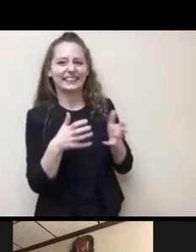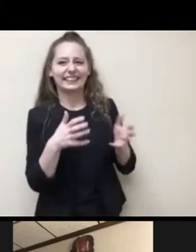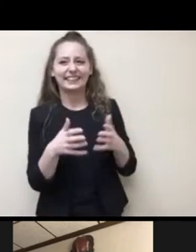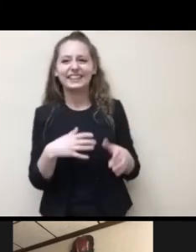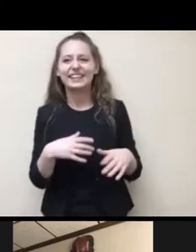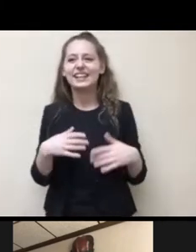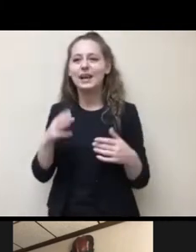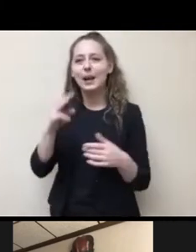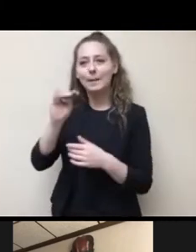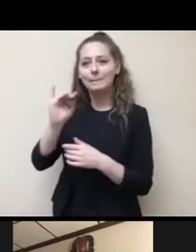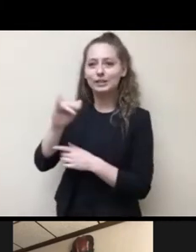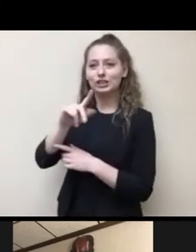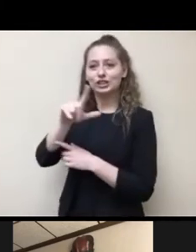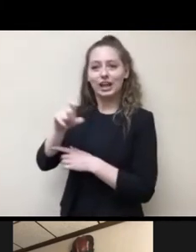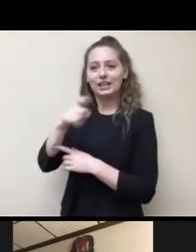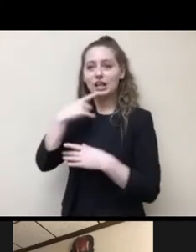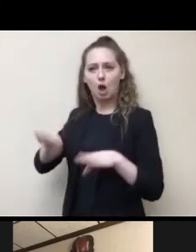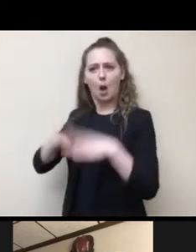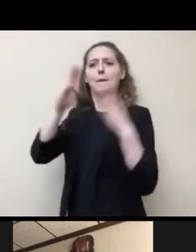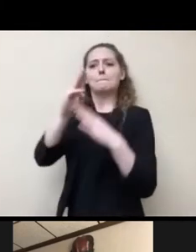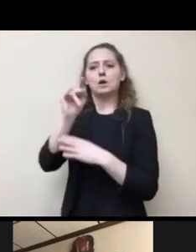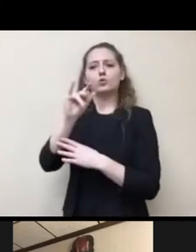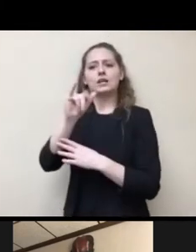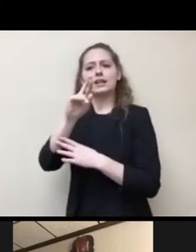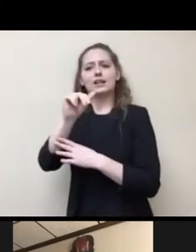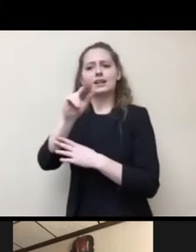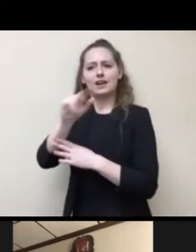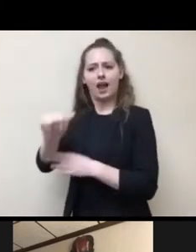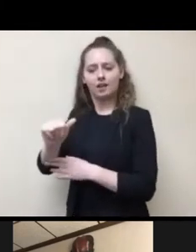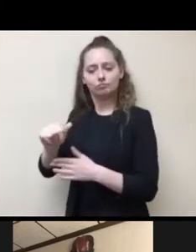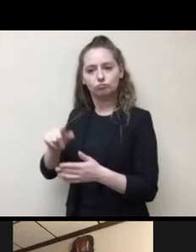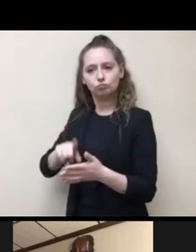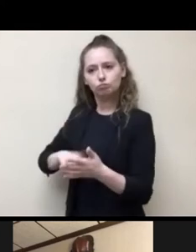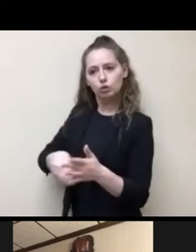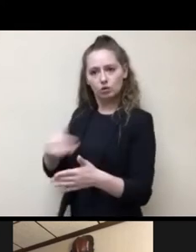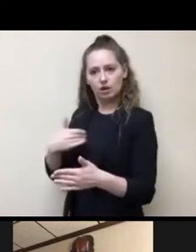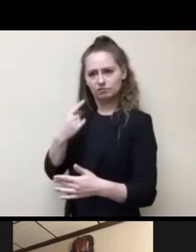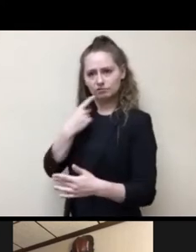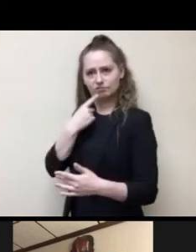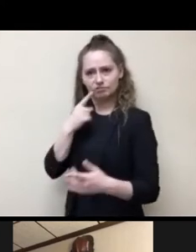Michelle says, open up the marina, Mylan. What do you have to say to that? Marina's open, Mayor.